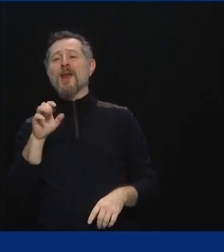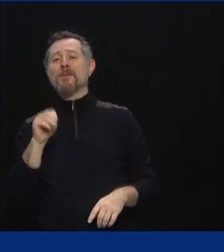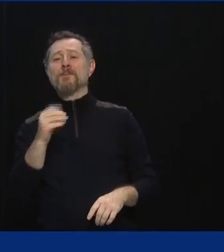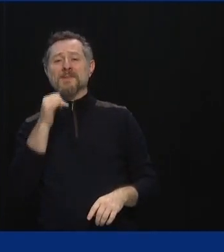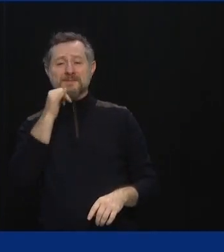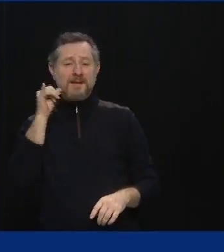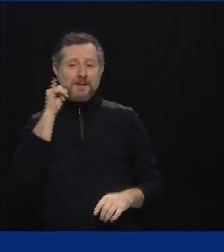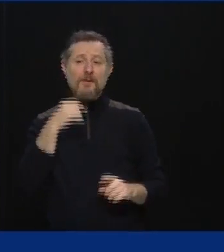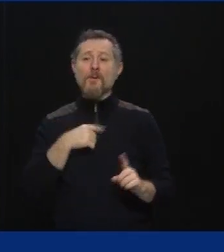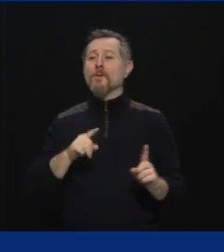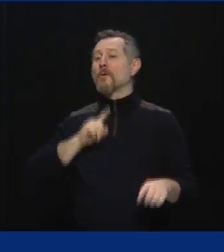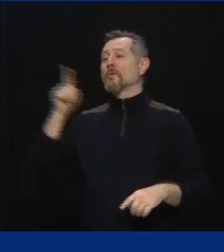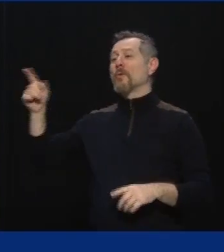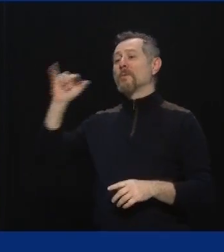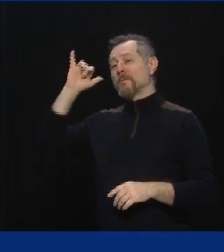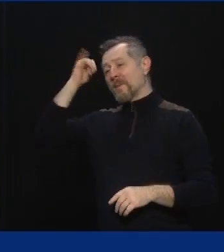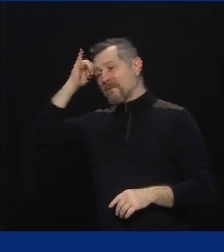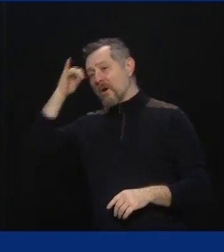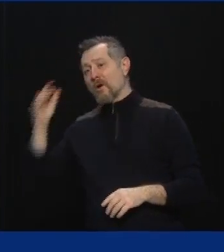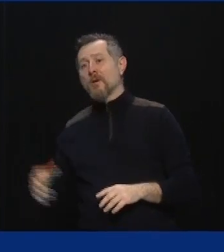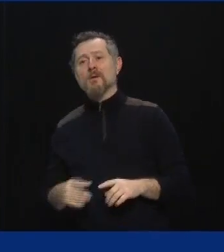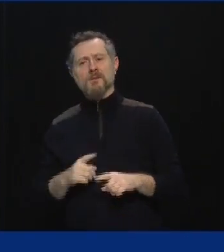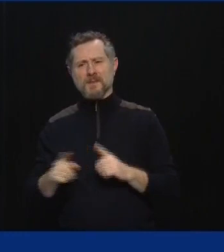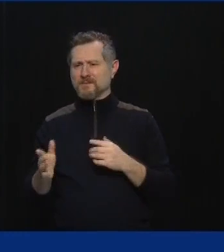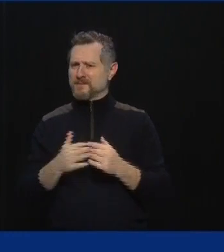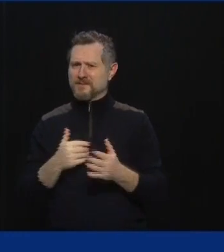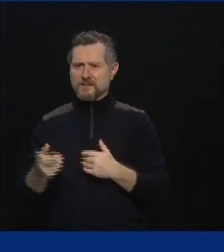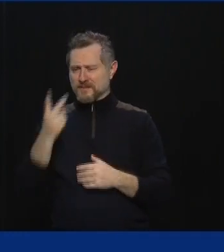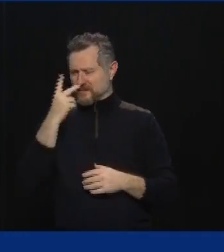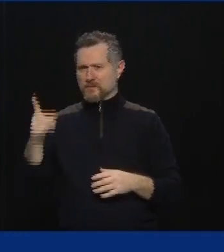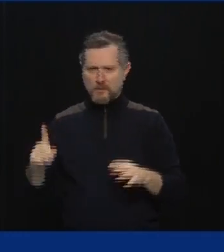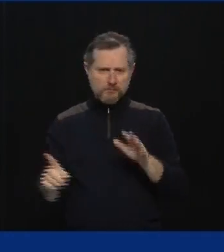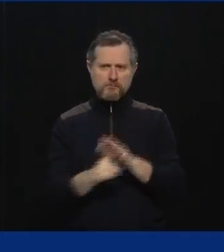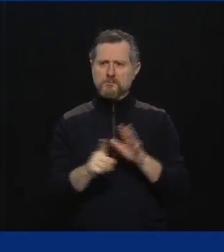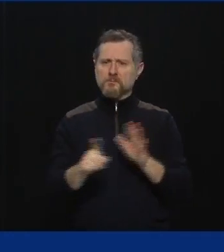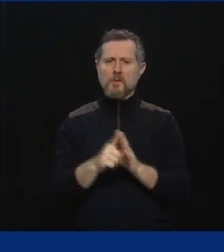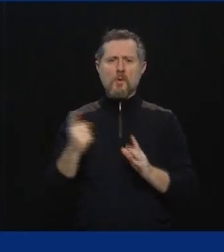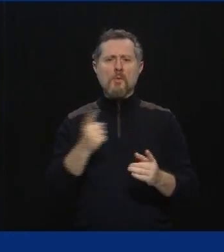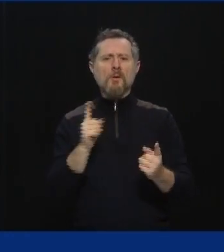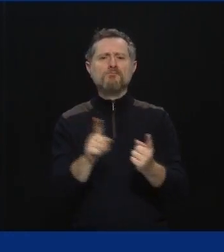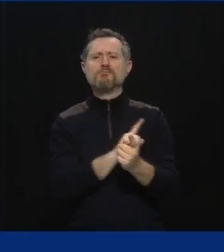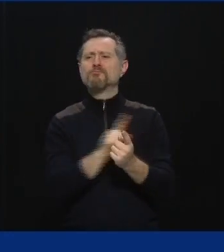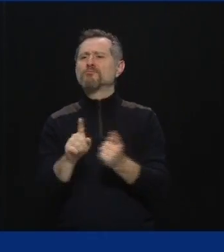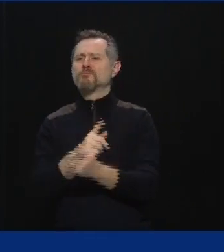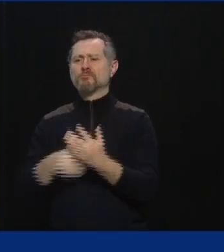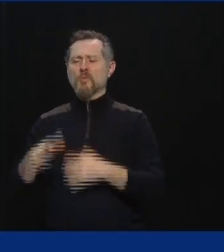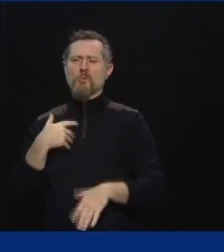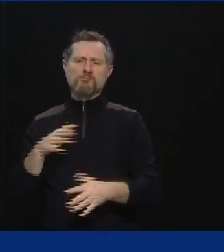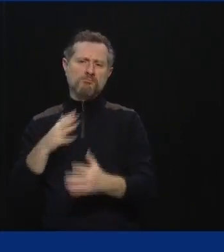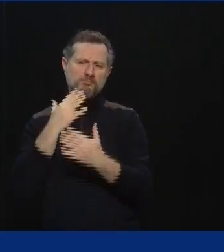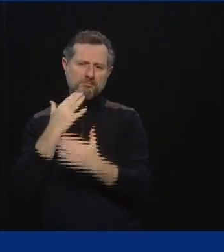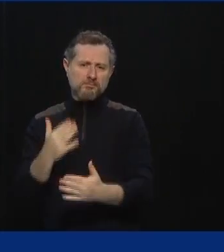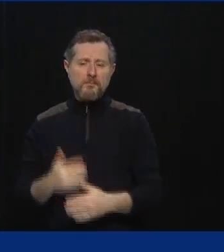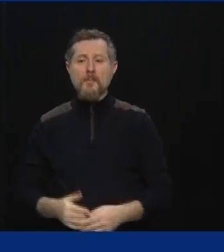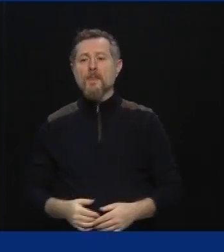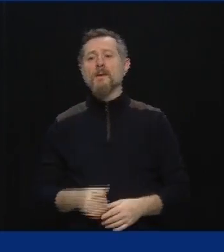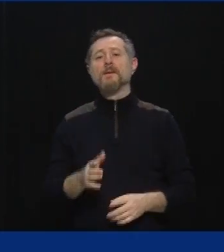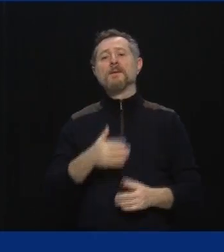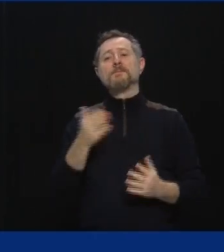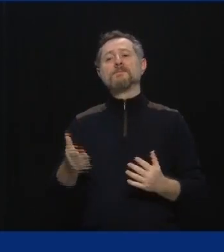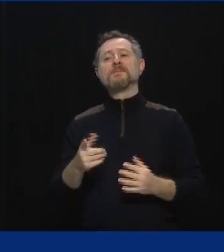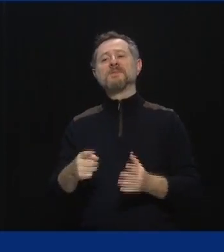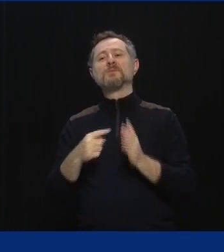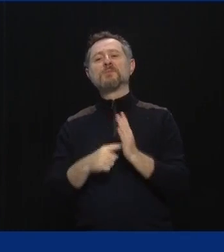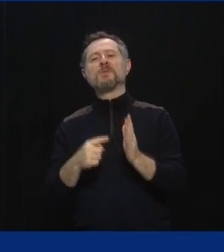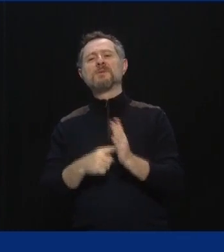with the storm. So, but I see you everywhere. You are out there, a man of the people. So thank you, Donovan Richards. And representing the